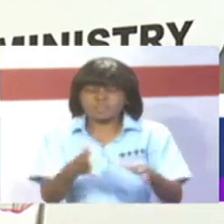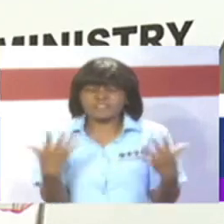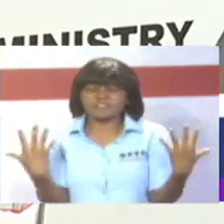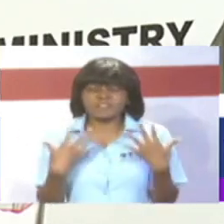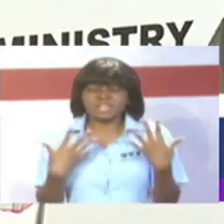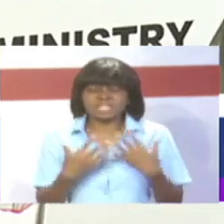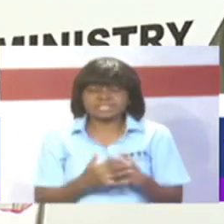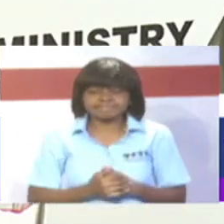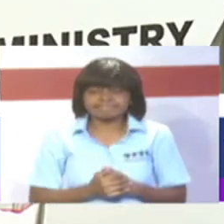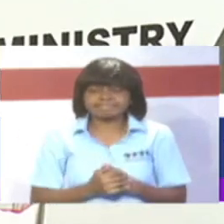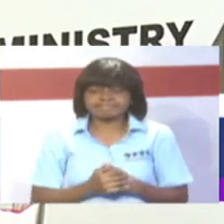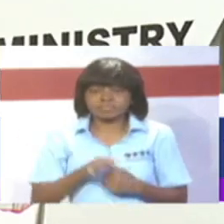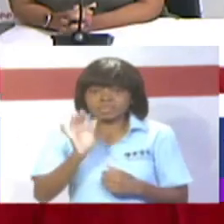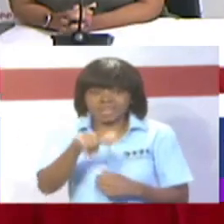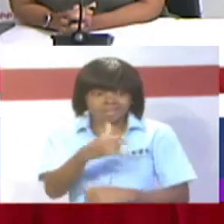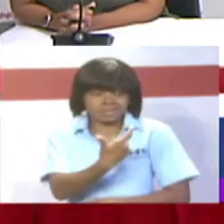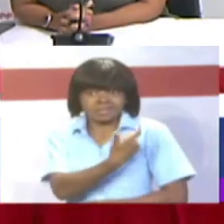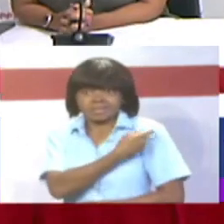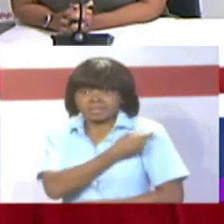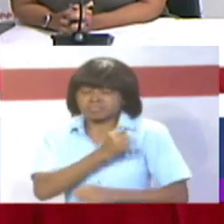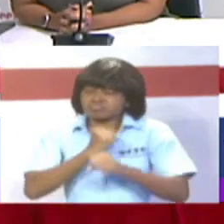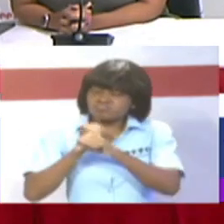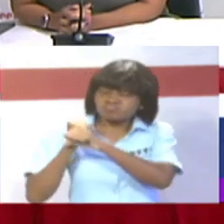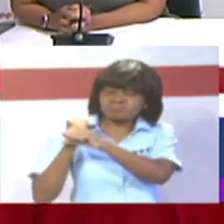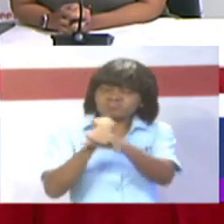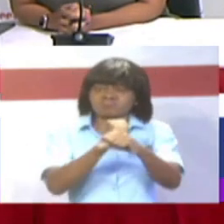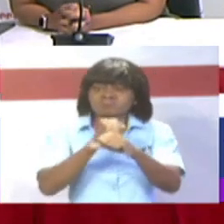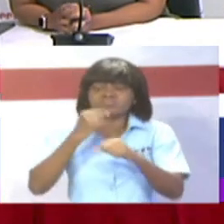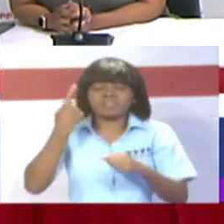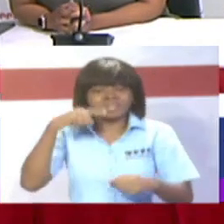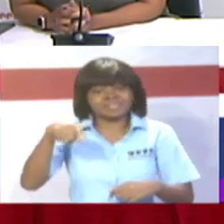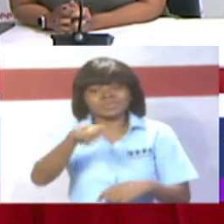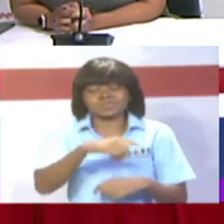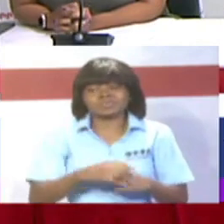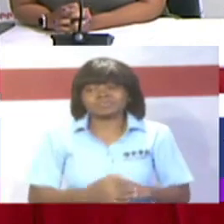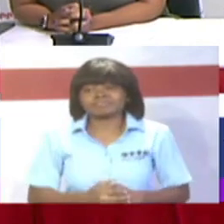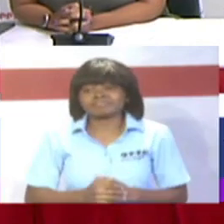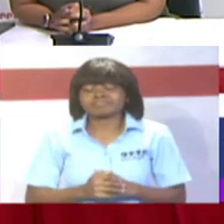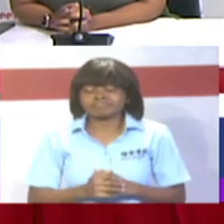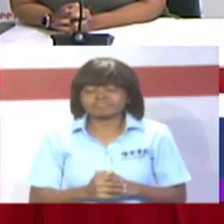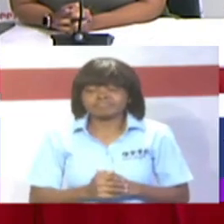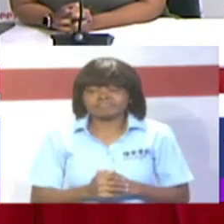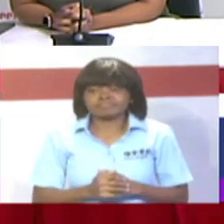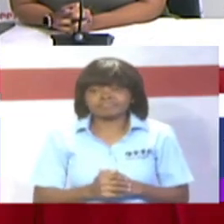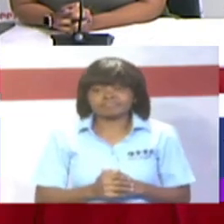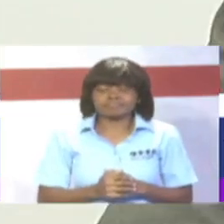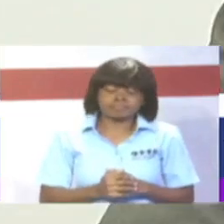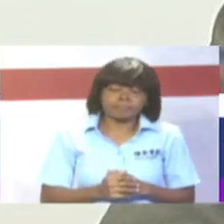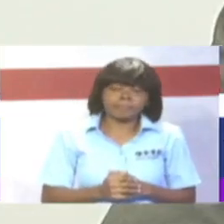protection for you. Okay, I just want to jump in here because beyond the individuals who know